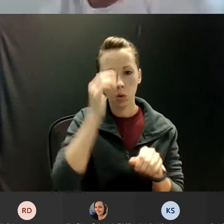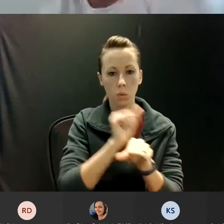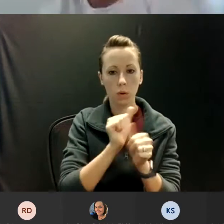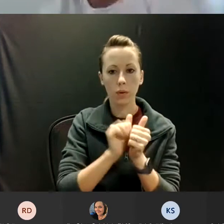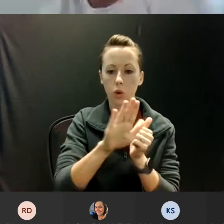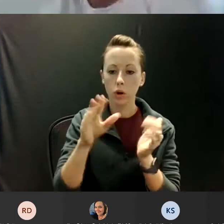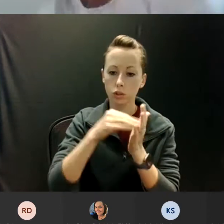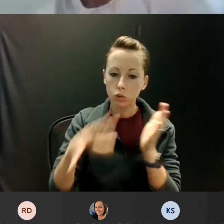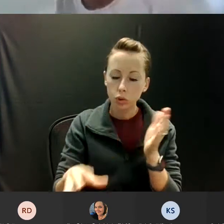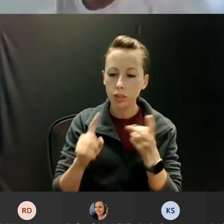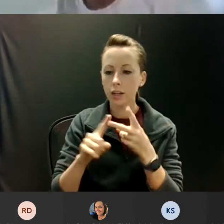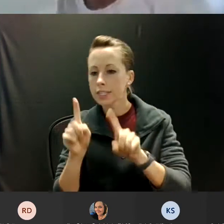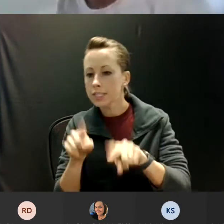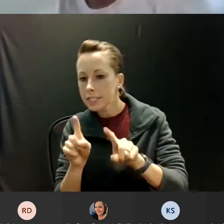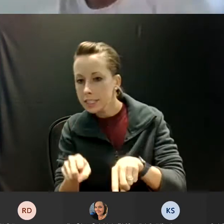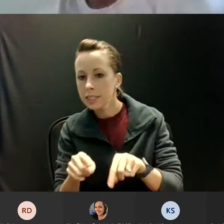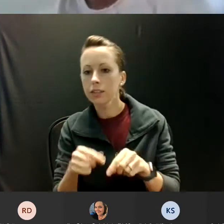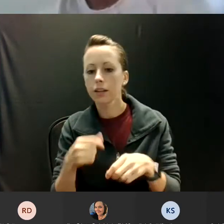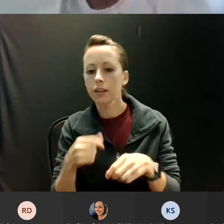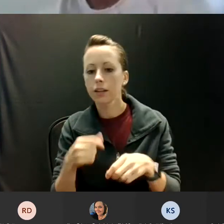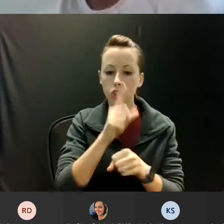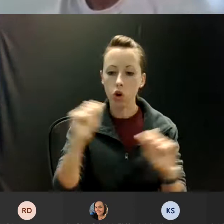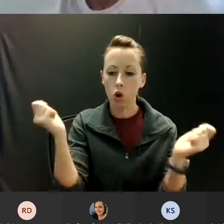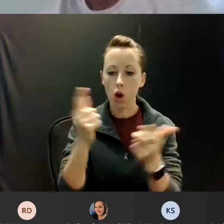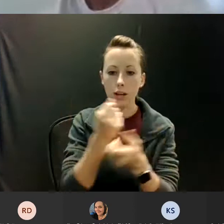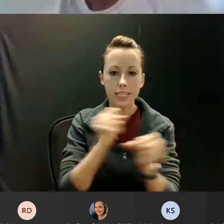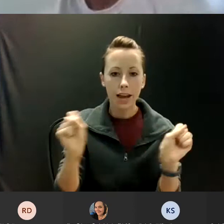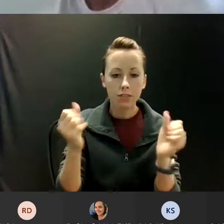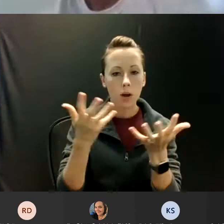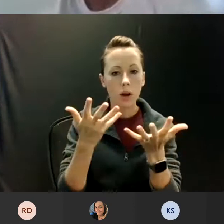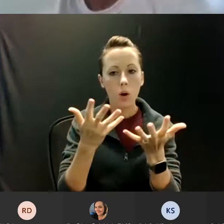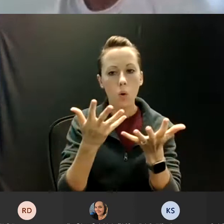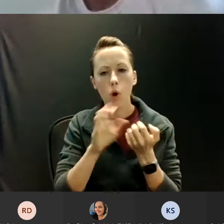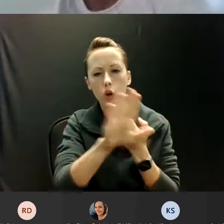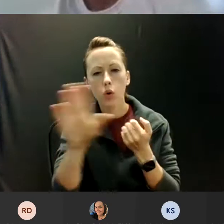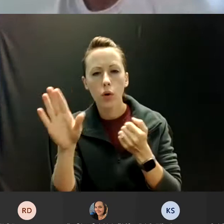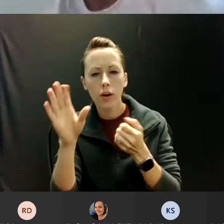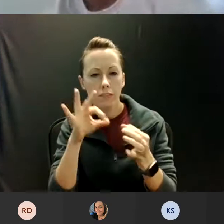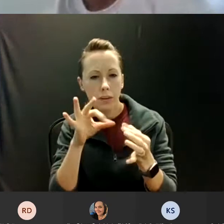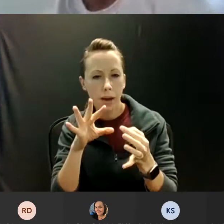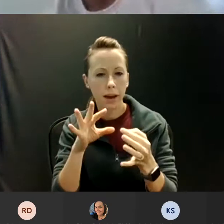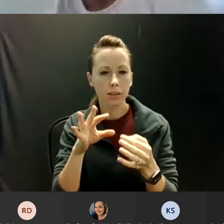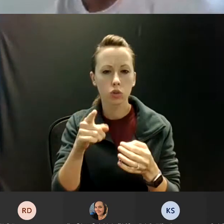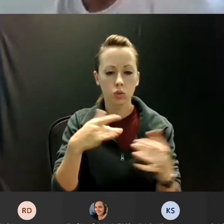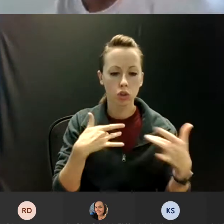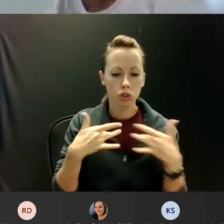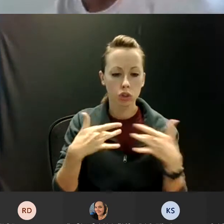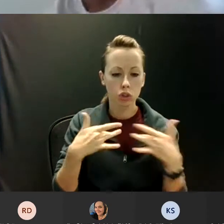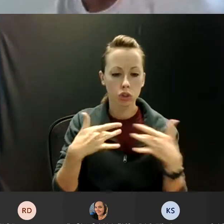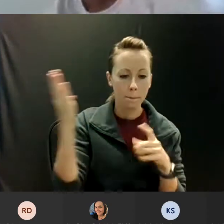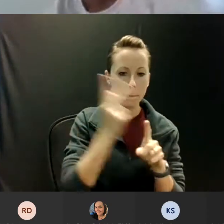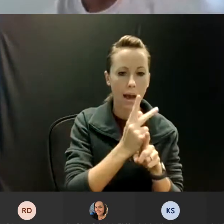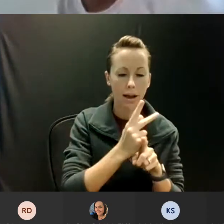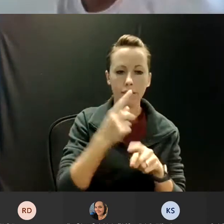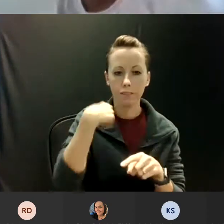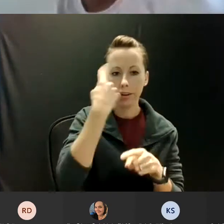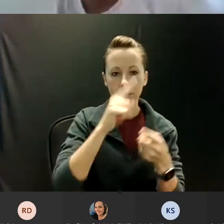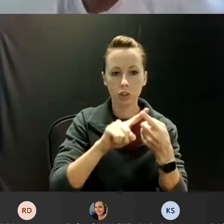But I would love to hear your feedback if you all have any concerns about going back to face-to-face instruction.